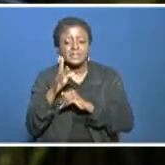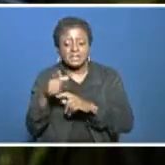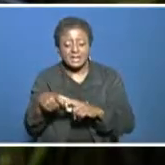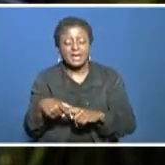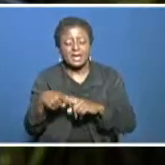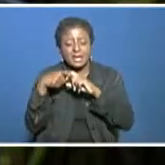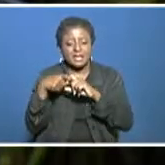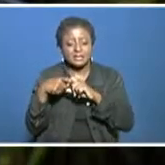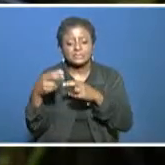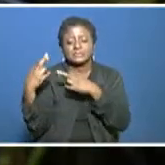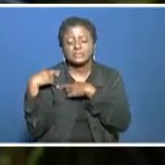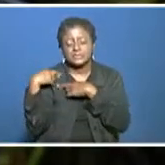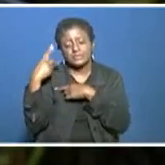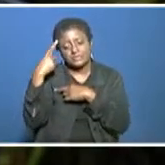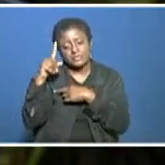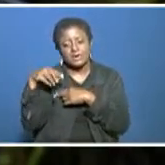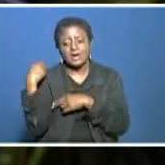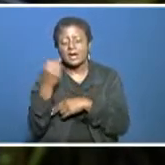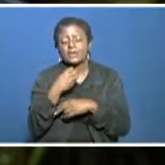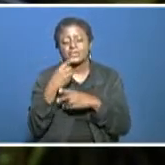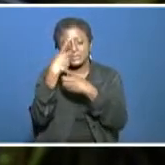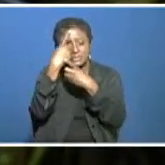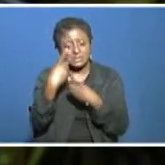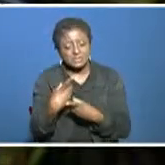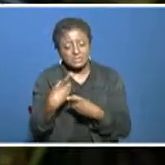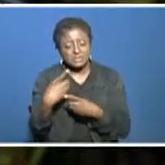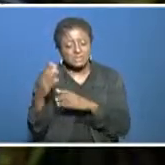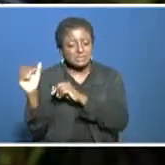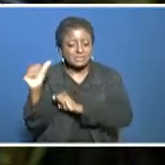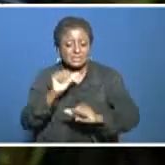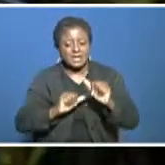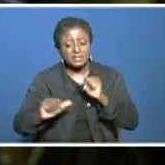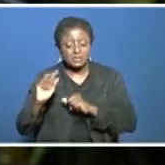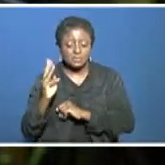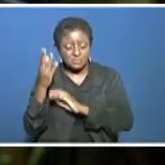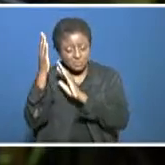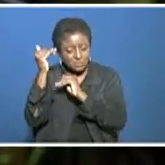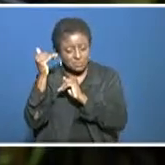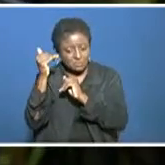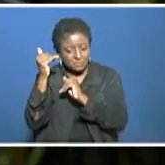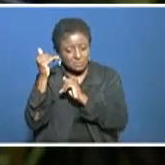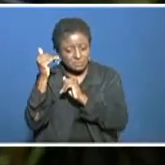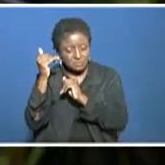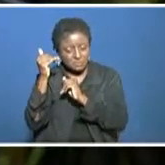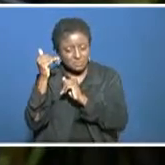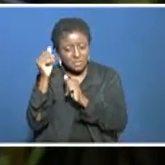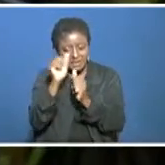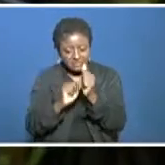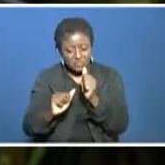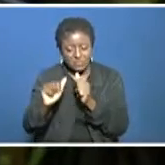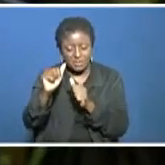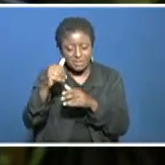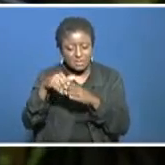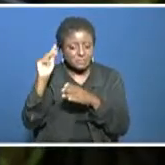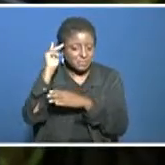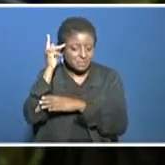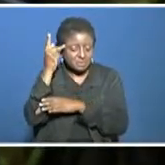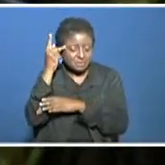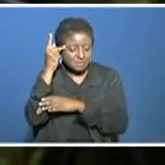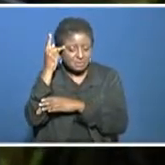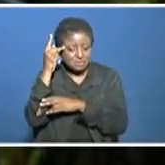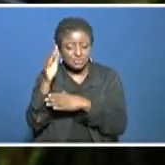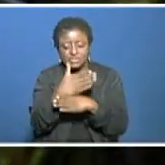decisions and actions. And we hope and expect that everyone in political life shares the same willingness to be